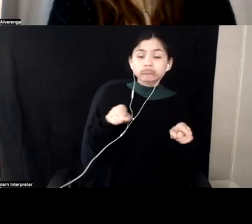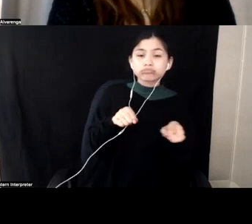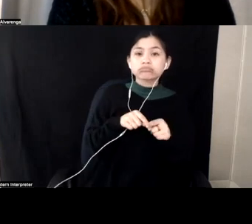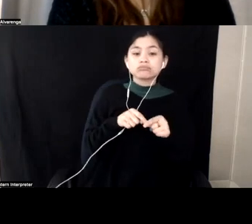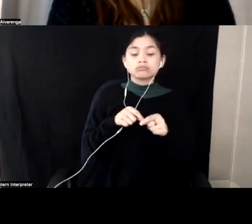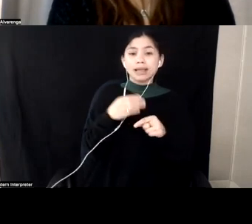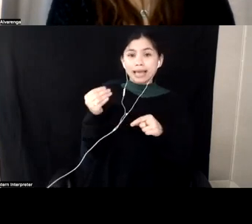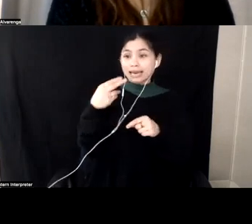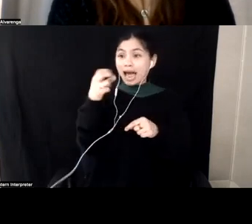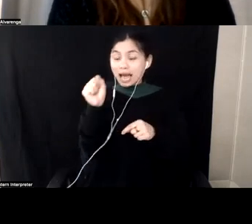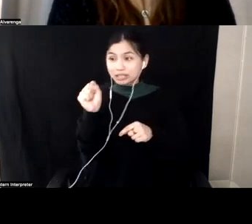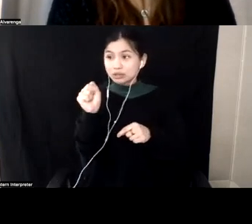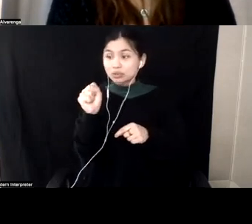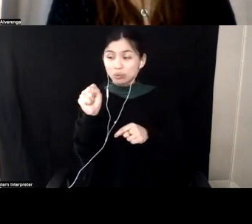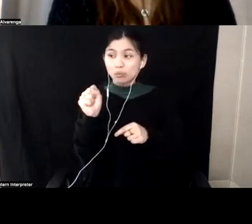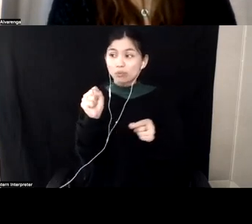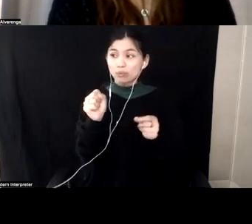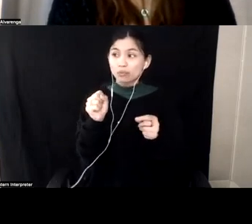high school, it really is